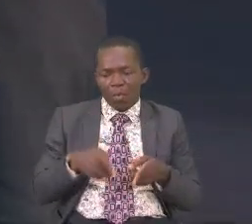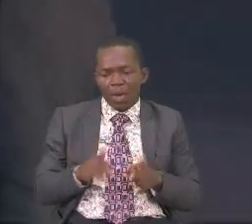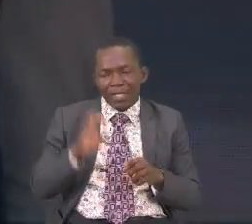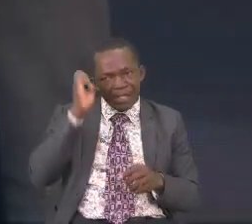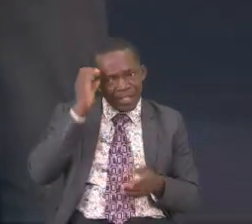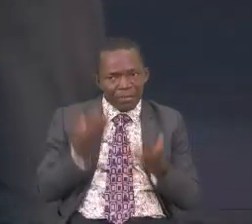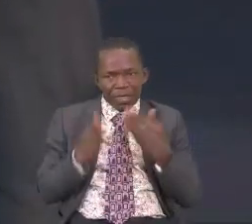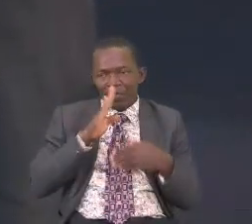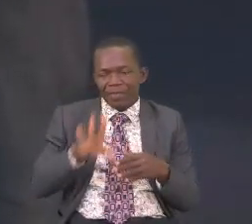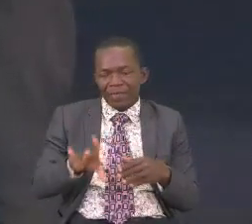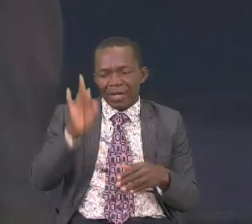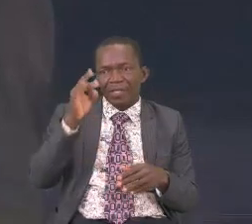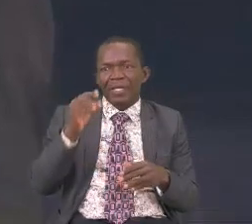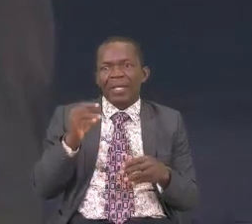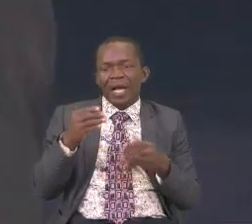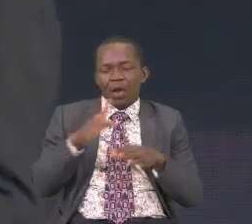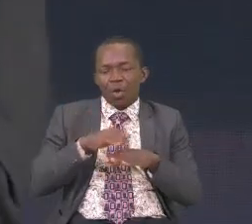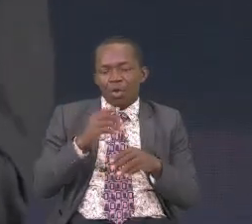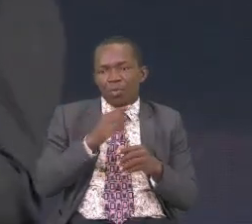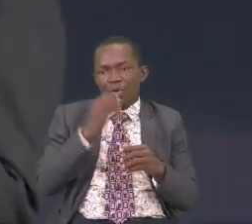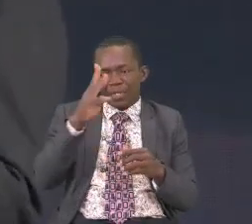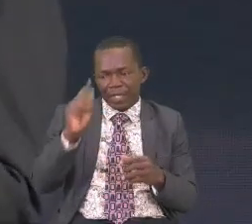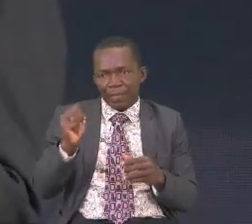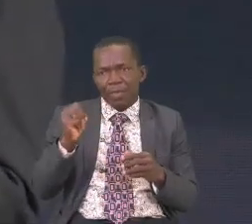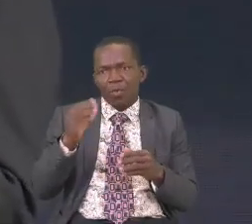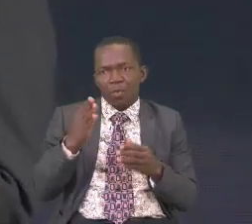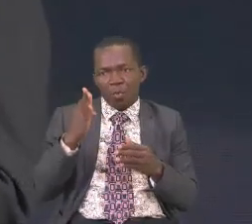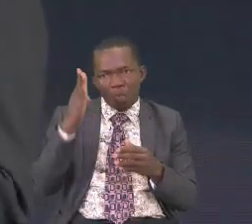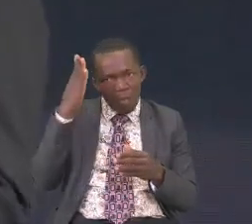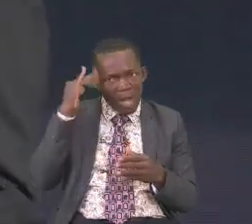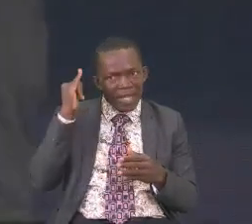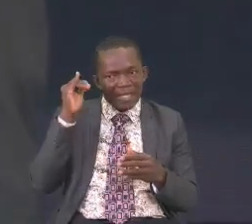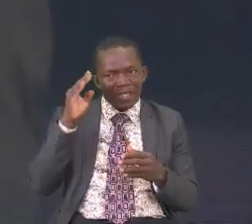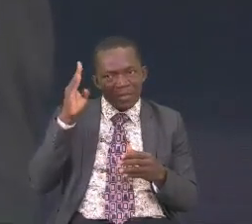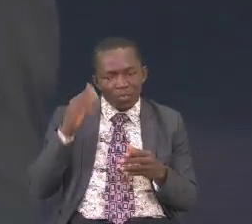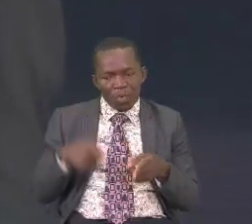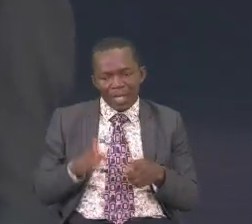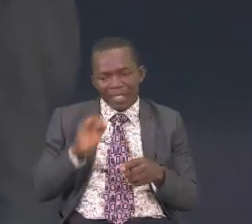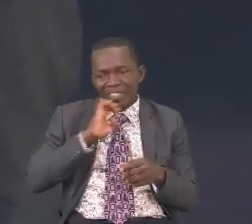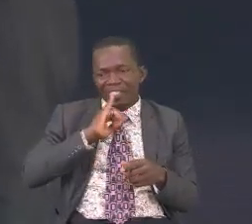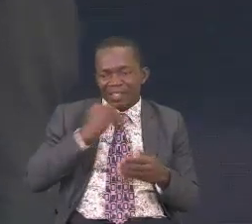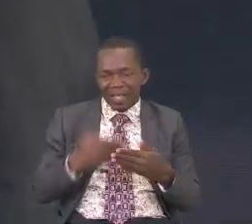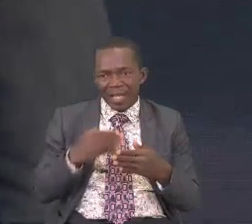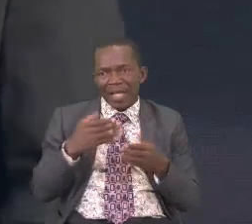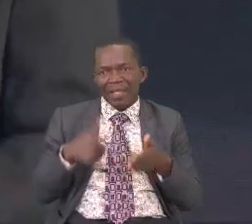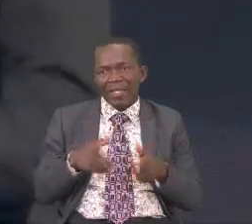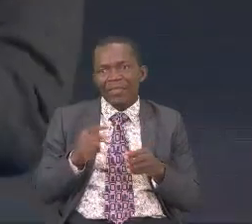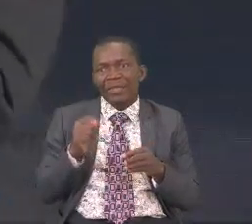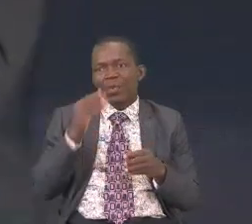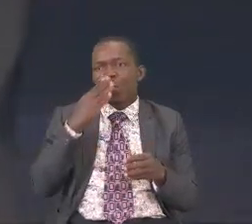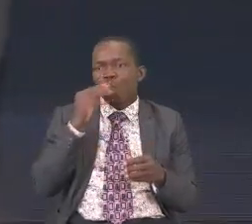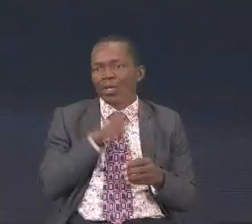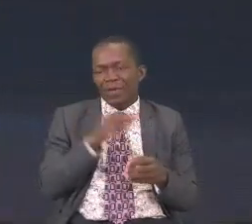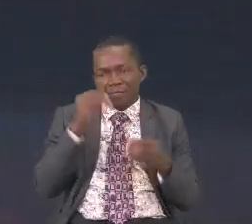it's near let the wicked forsake its way and your righteous man is thoughts and let him return unto the Lord